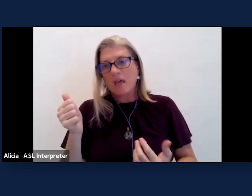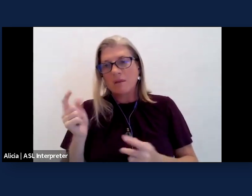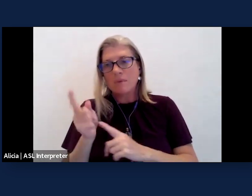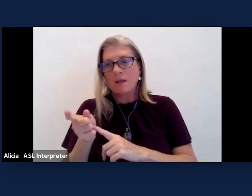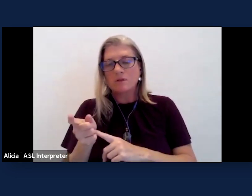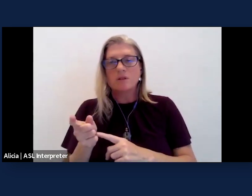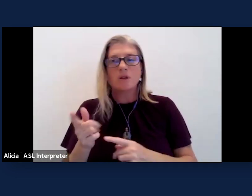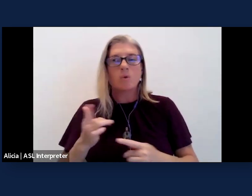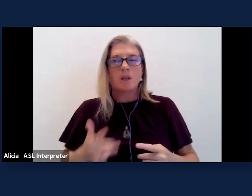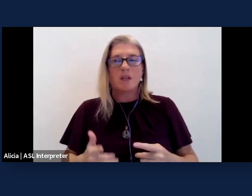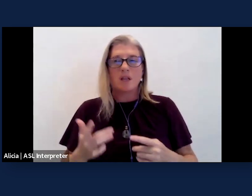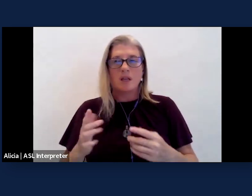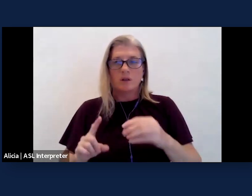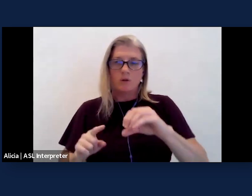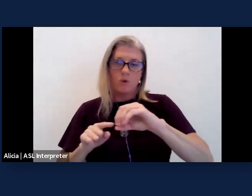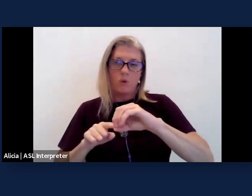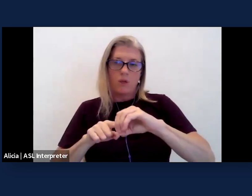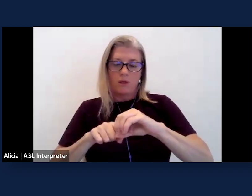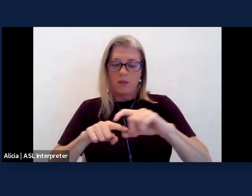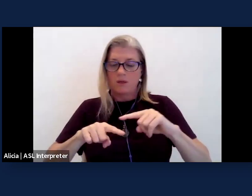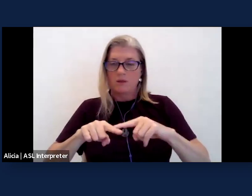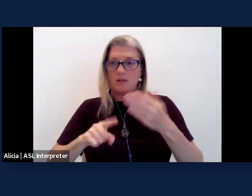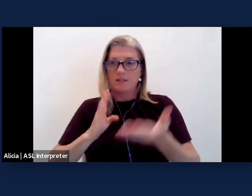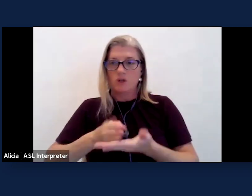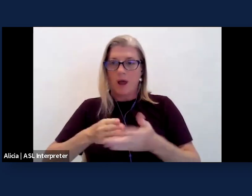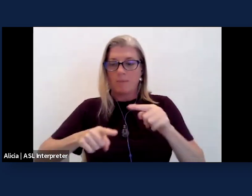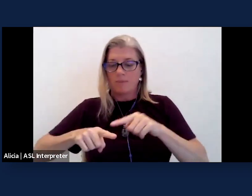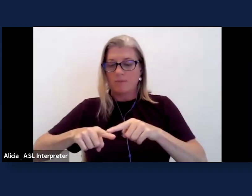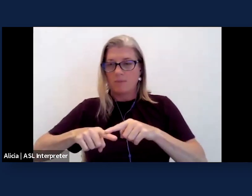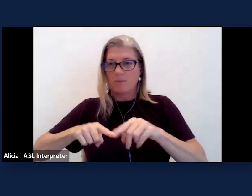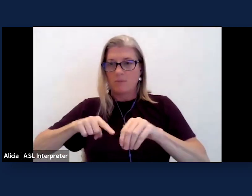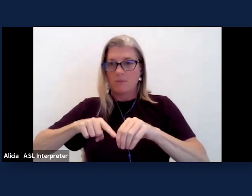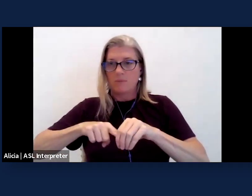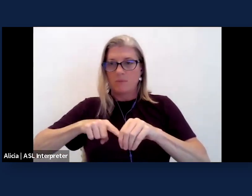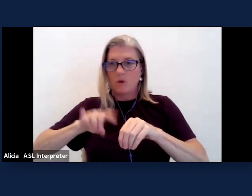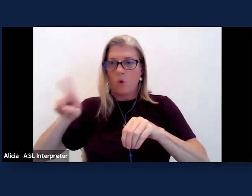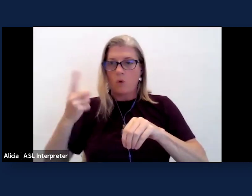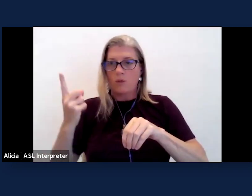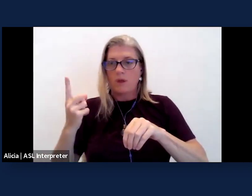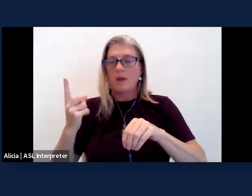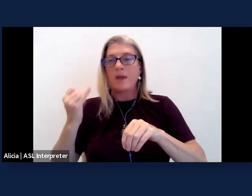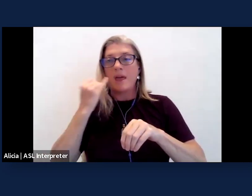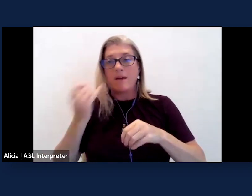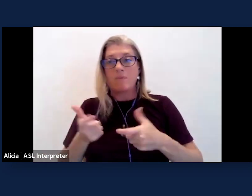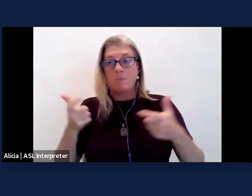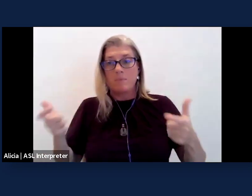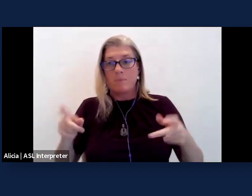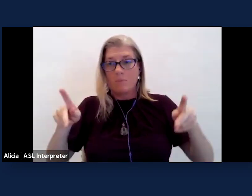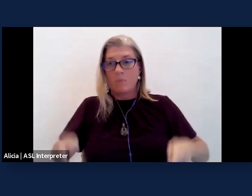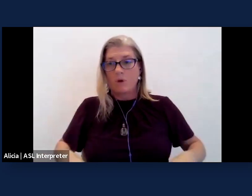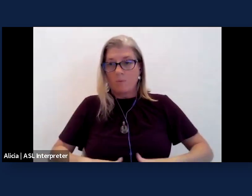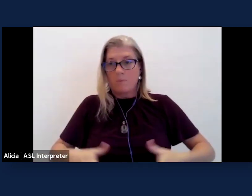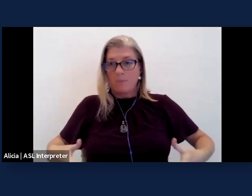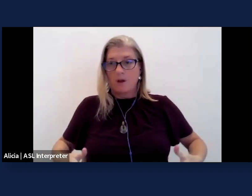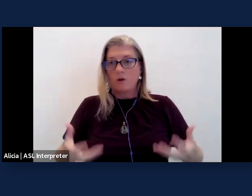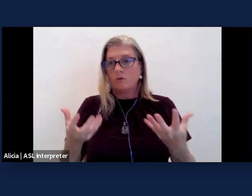first knuckle for people with different body habitus or amounts of soft tissue down there. Sometimes you have to go a